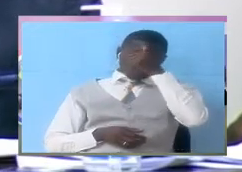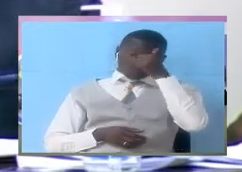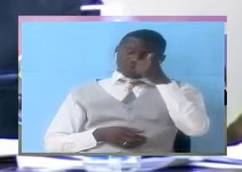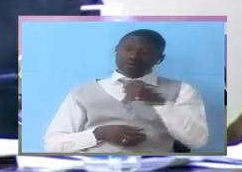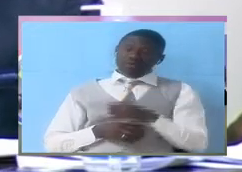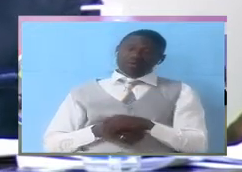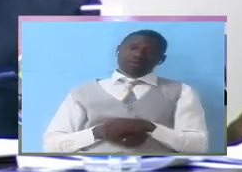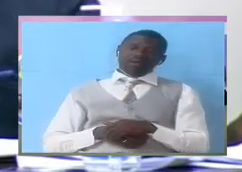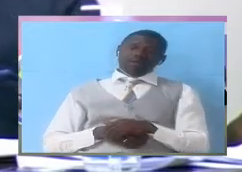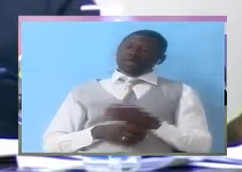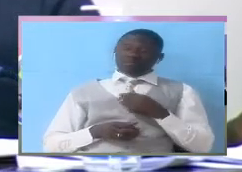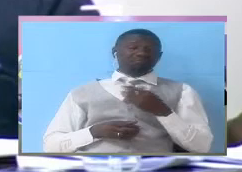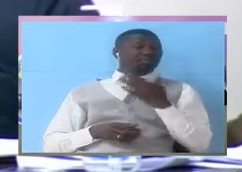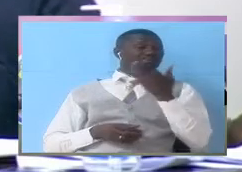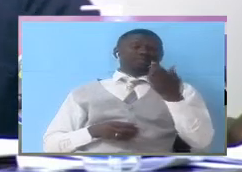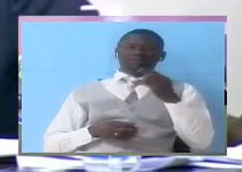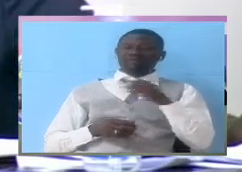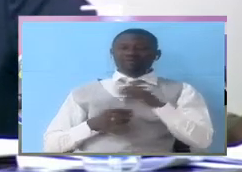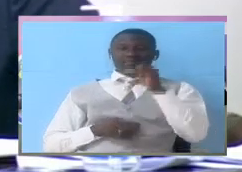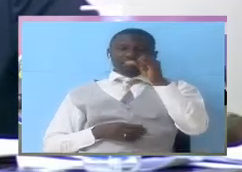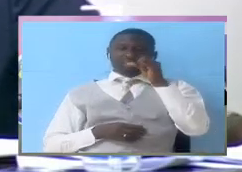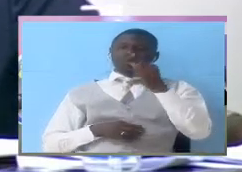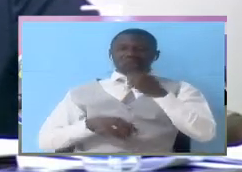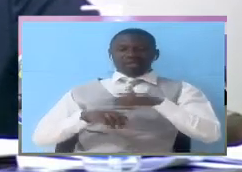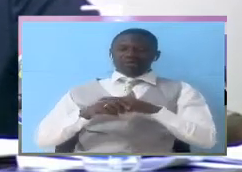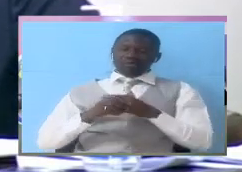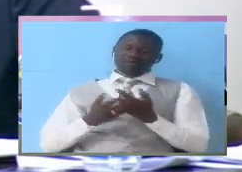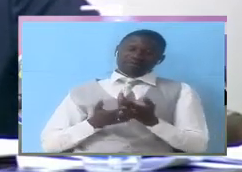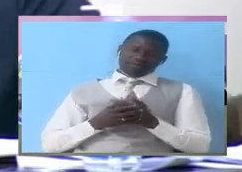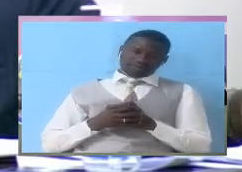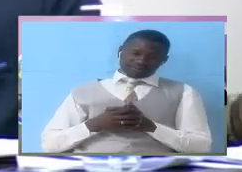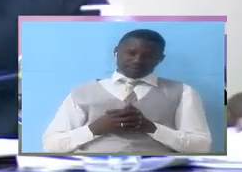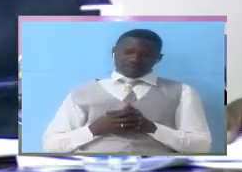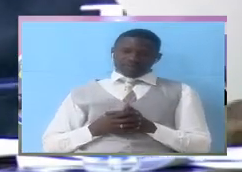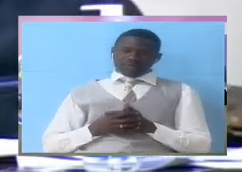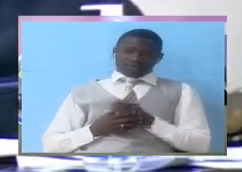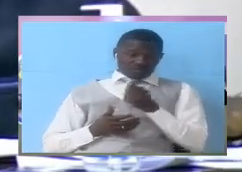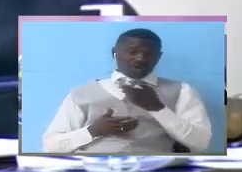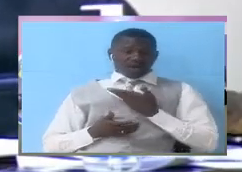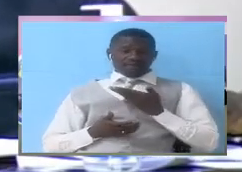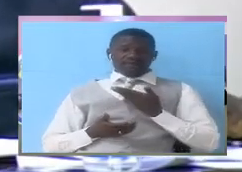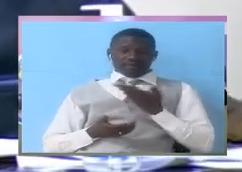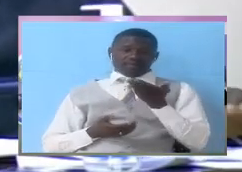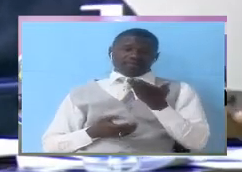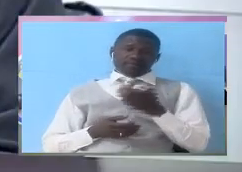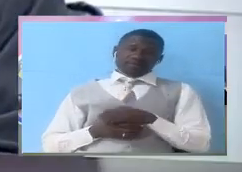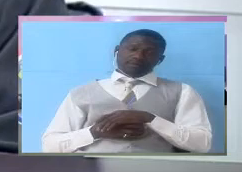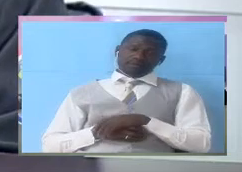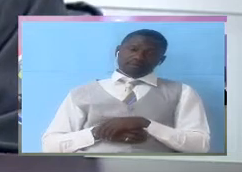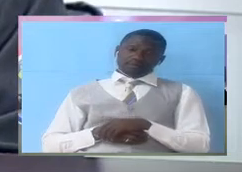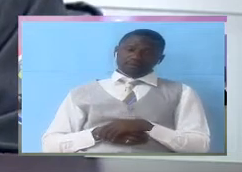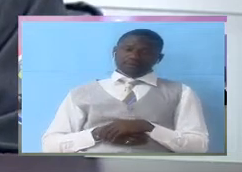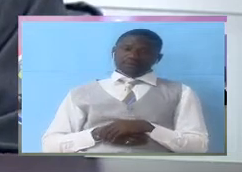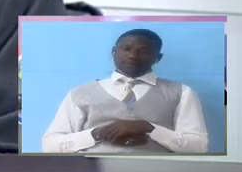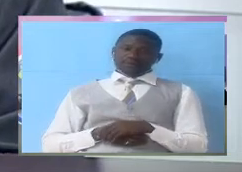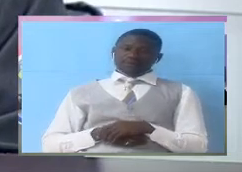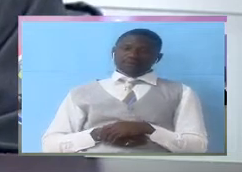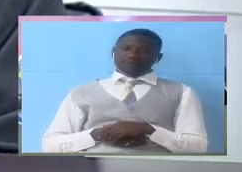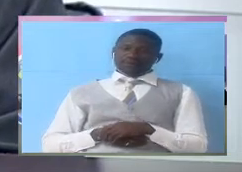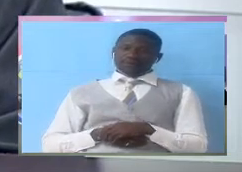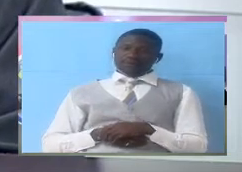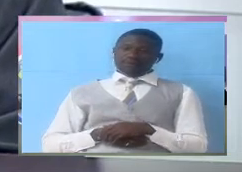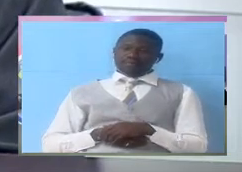least a few times, to say the least. Wa legi ñu éggal fof na feññ ci sa tontu yi ne panel bi dem